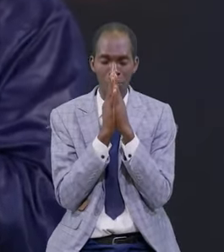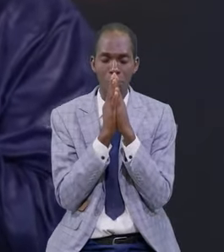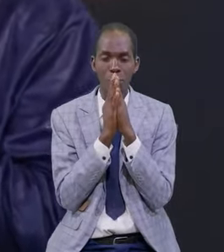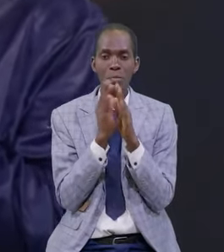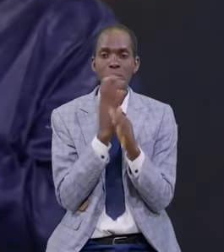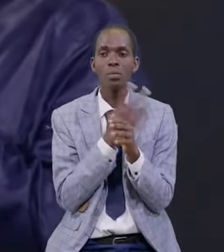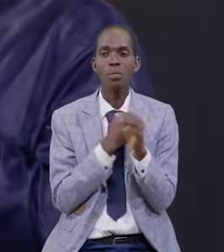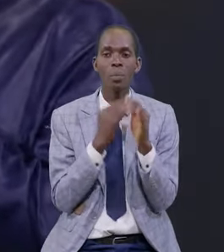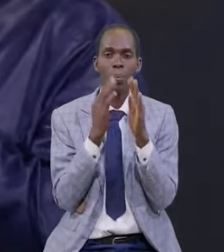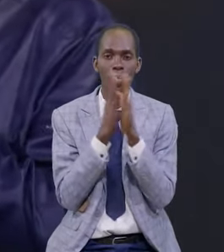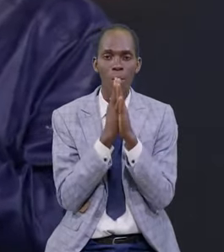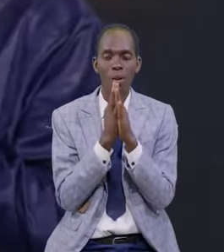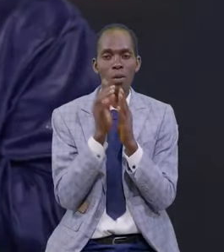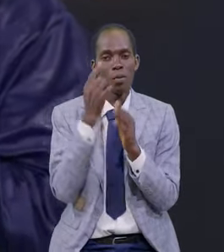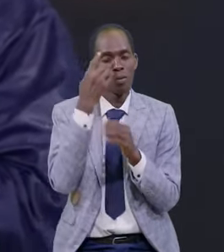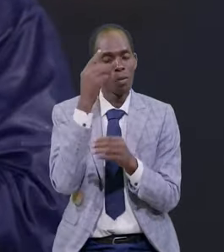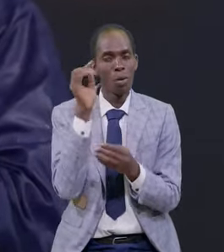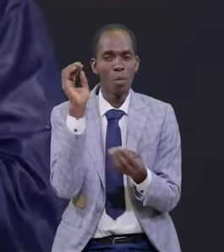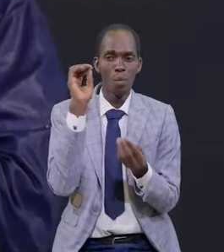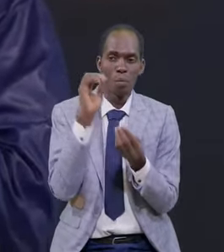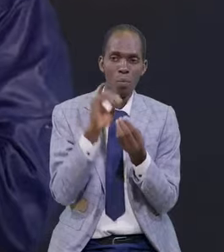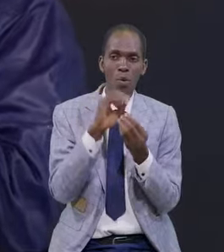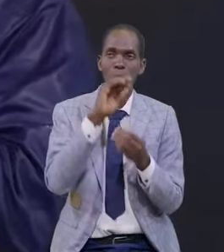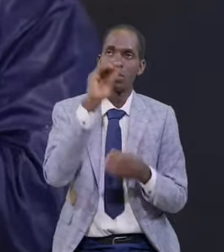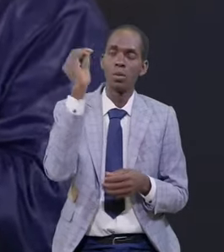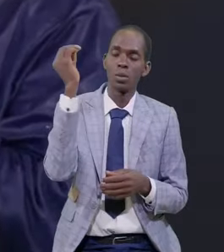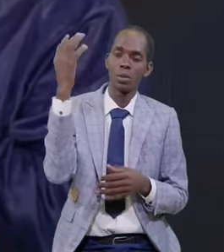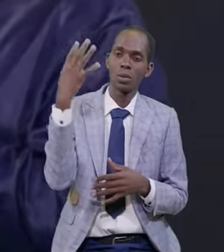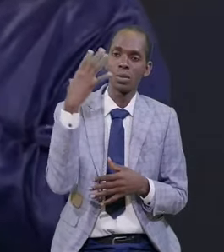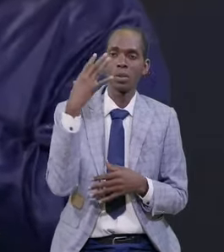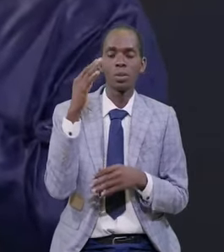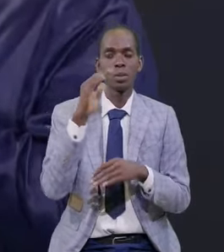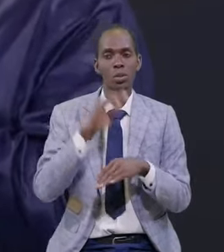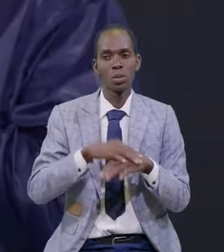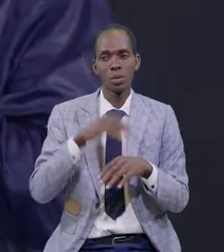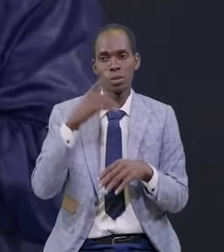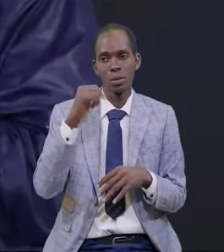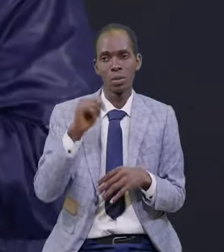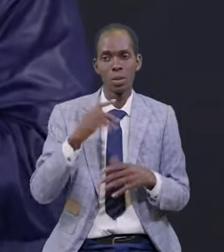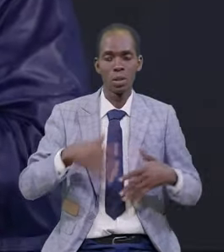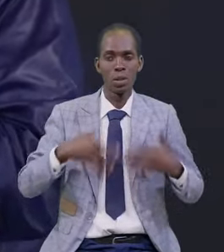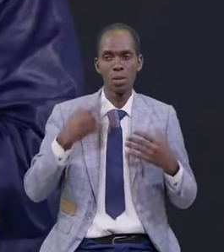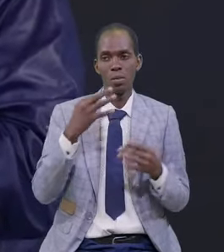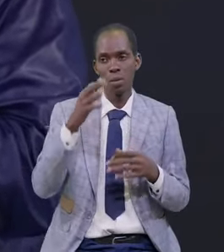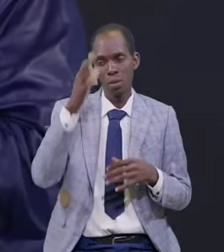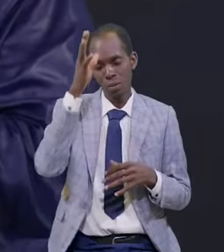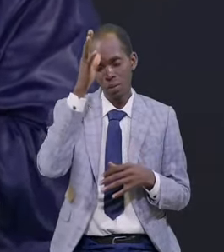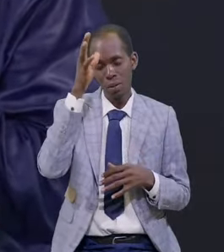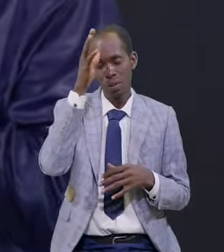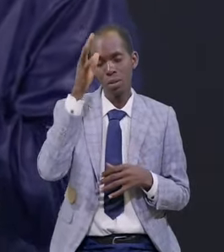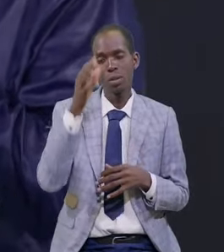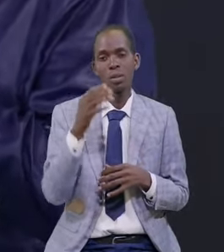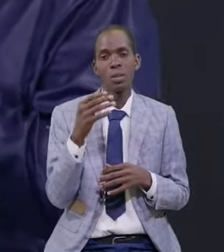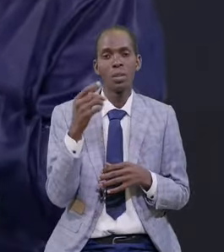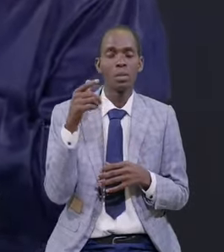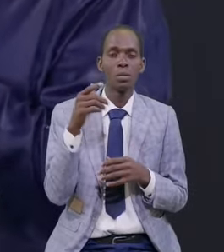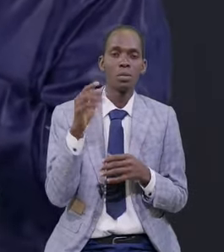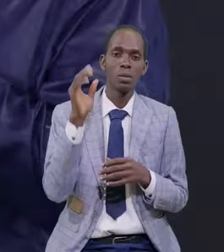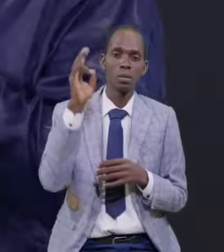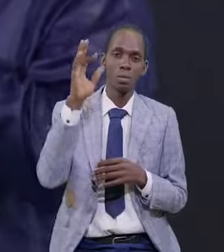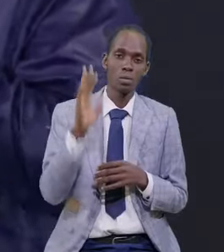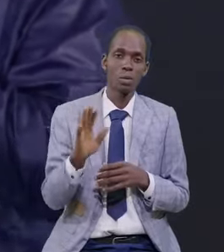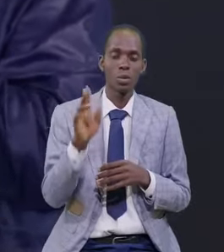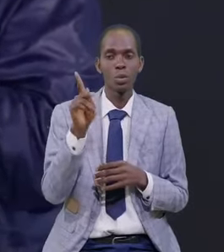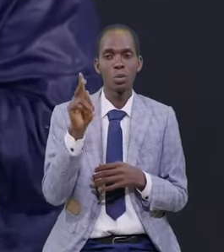upon the life of Our Father pray for more onion upon the life of our great